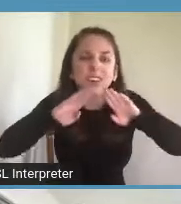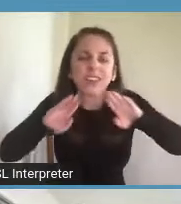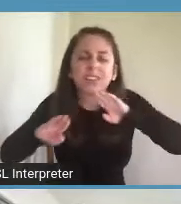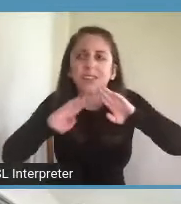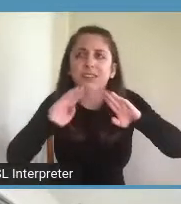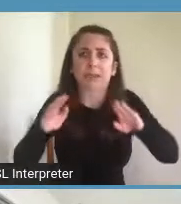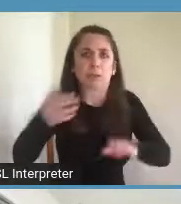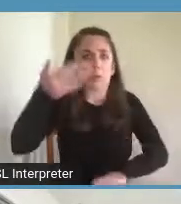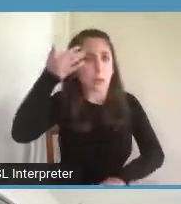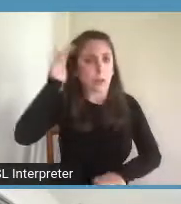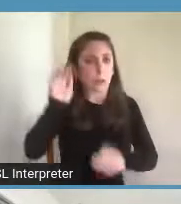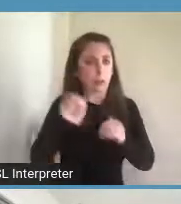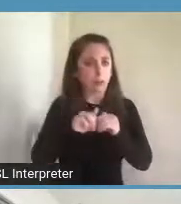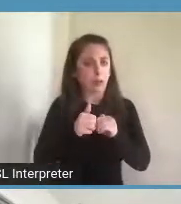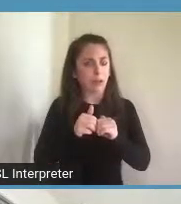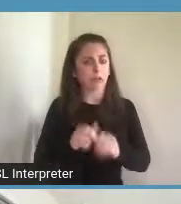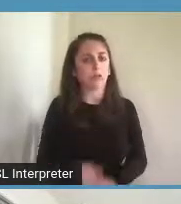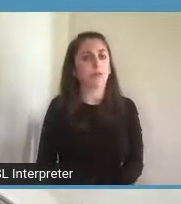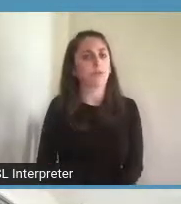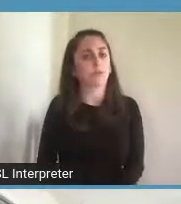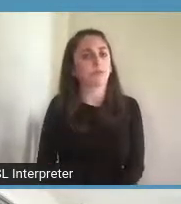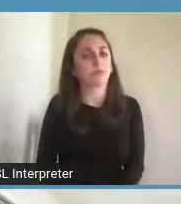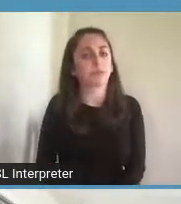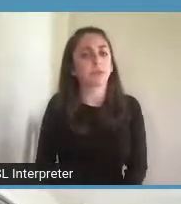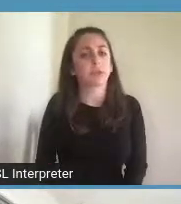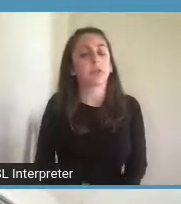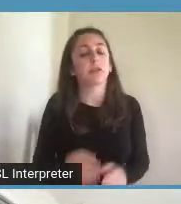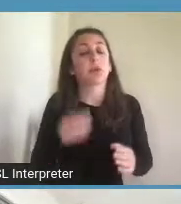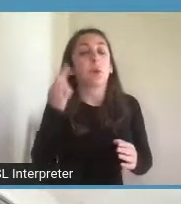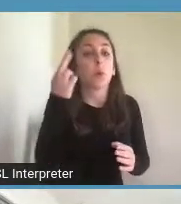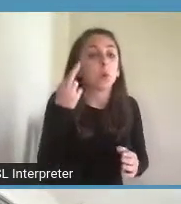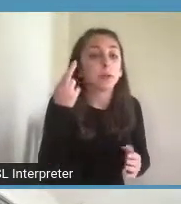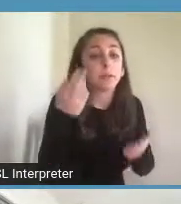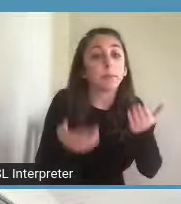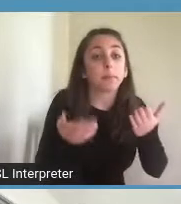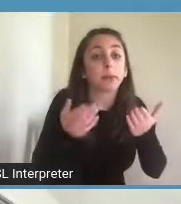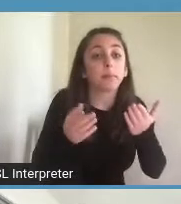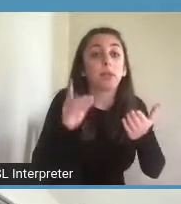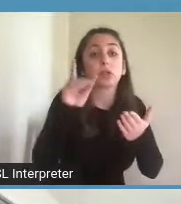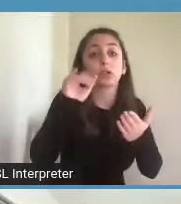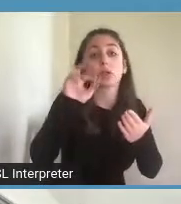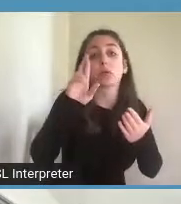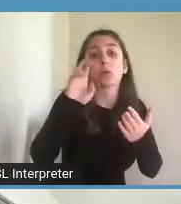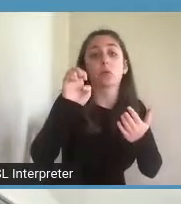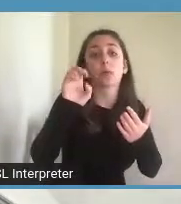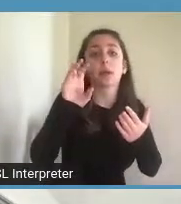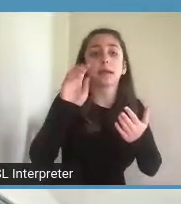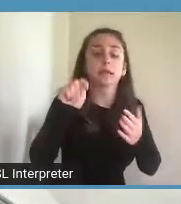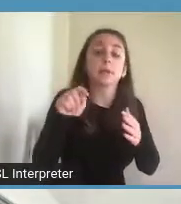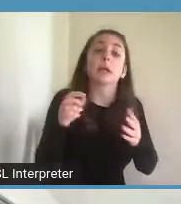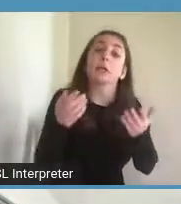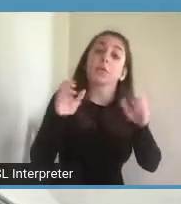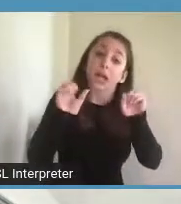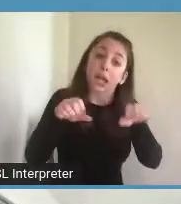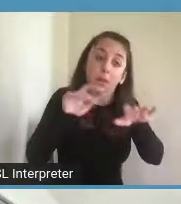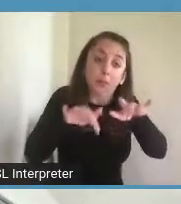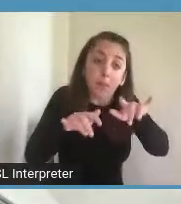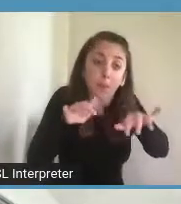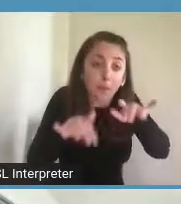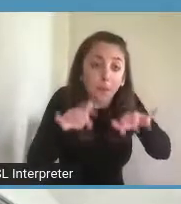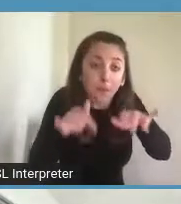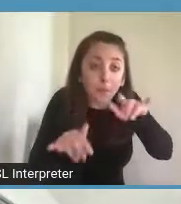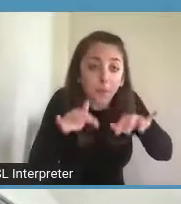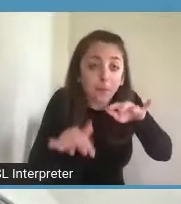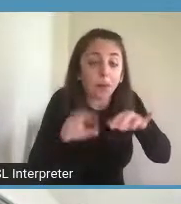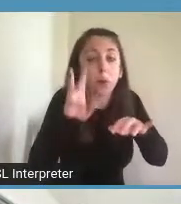folks. But here are some of the reasons that someone might come in as direct traffic. They could have typed in MontereyBayAquarium.org into their browser.